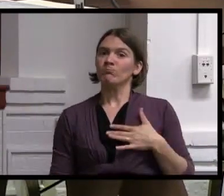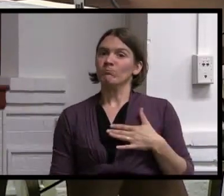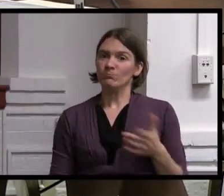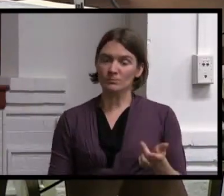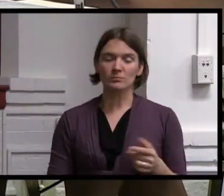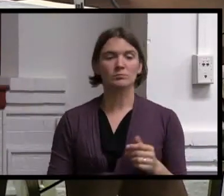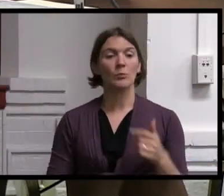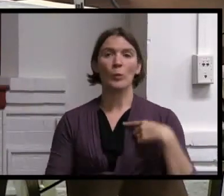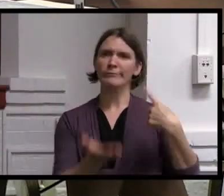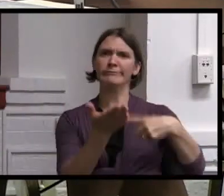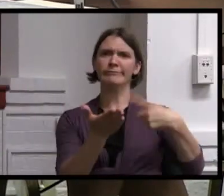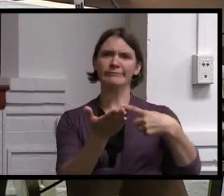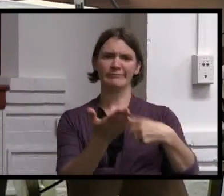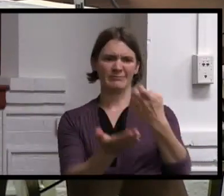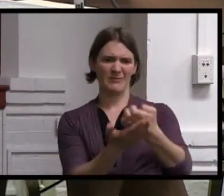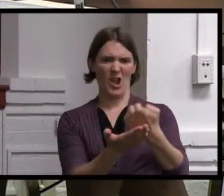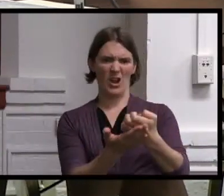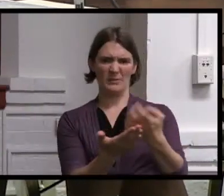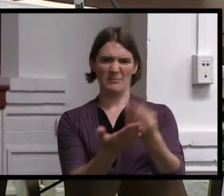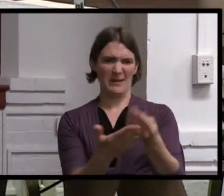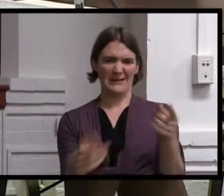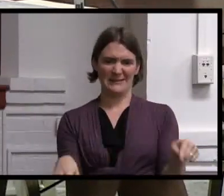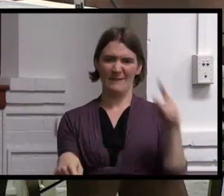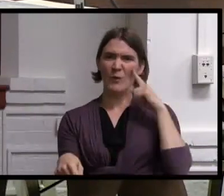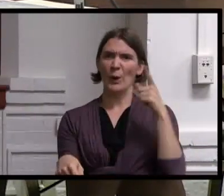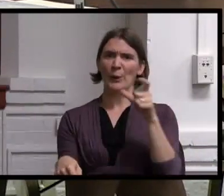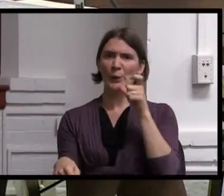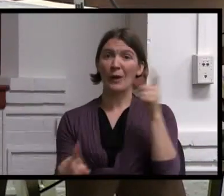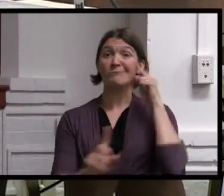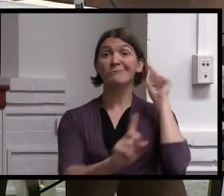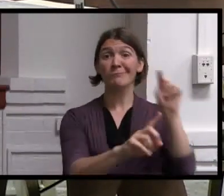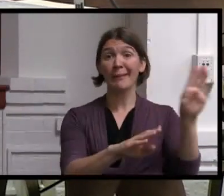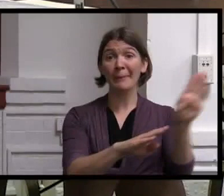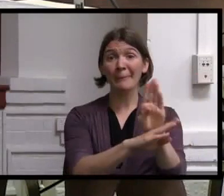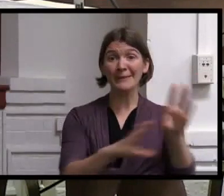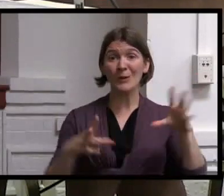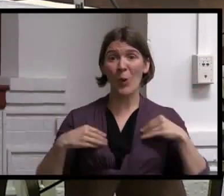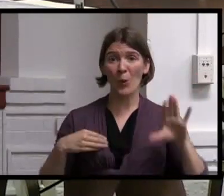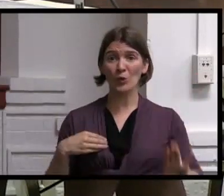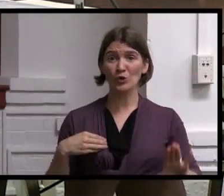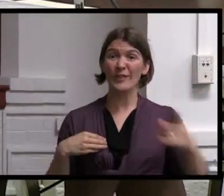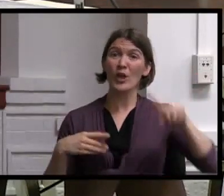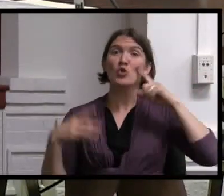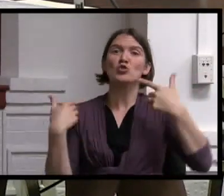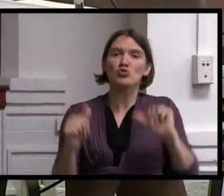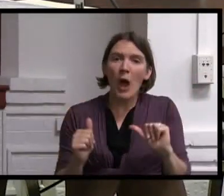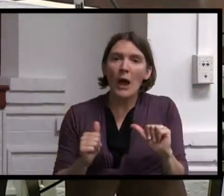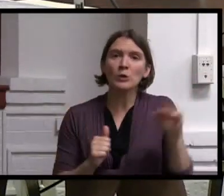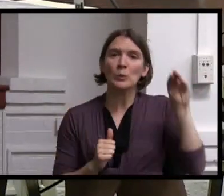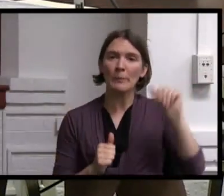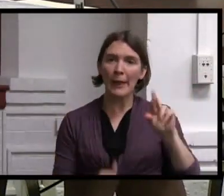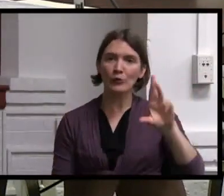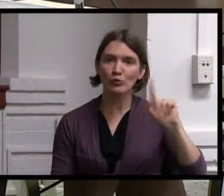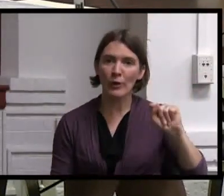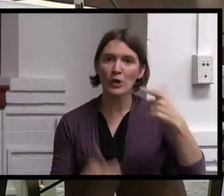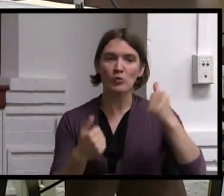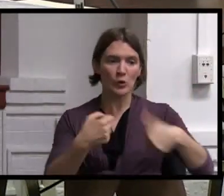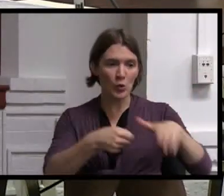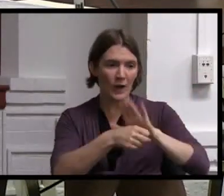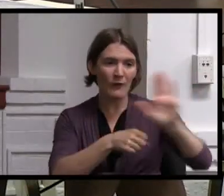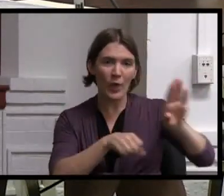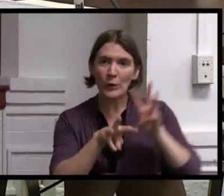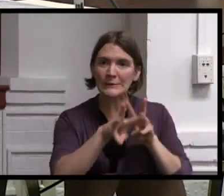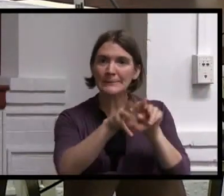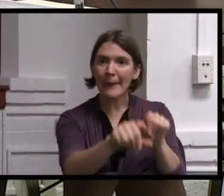we talk about who is the economy for, we have to consider the people who are just trying to make rent on their